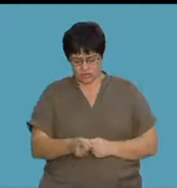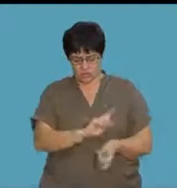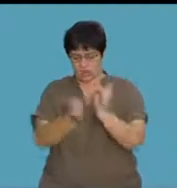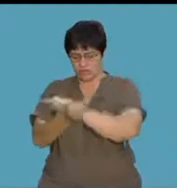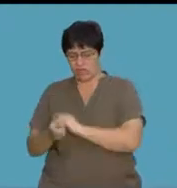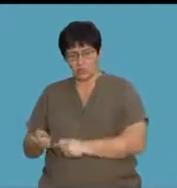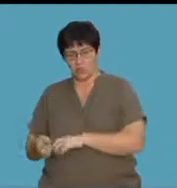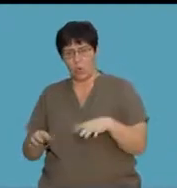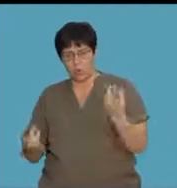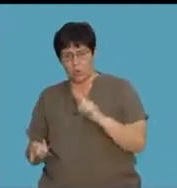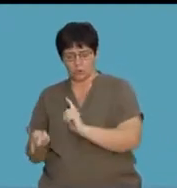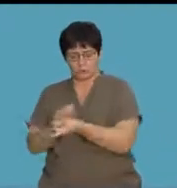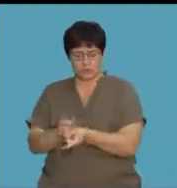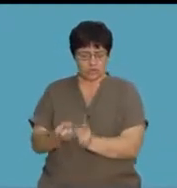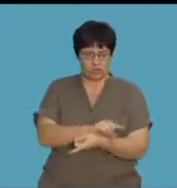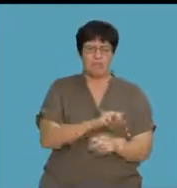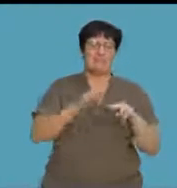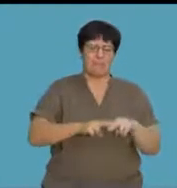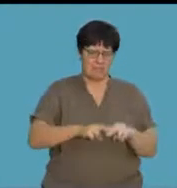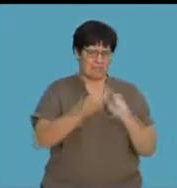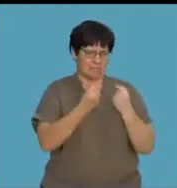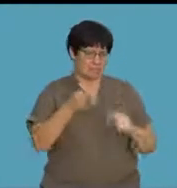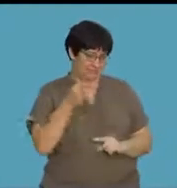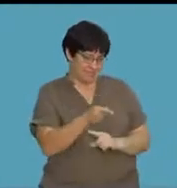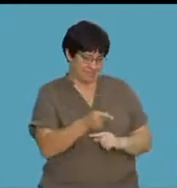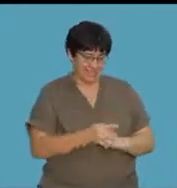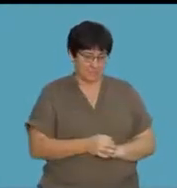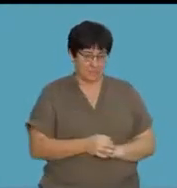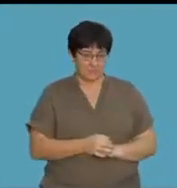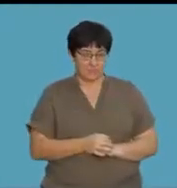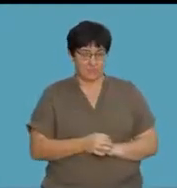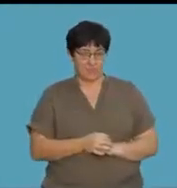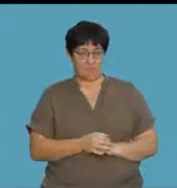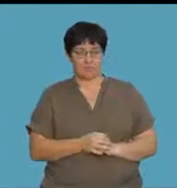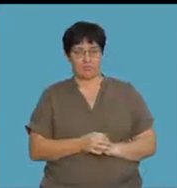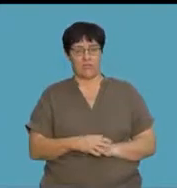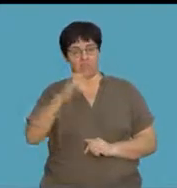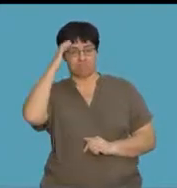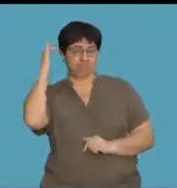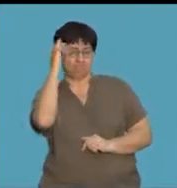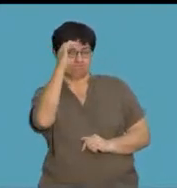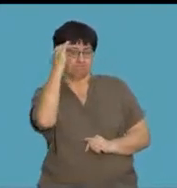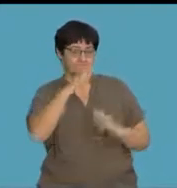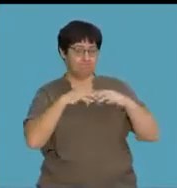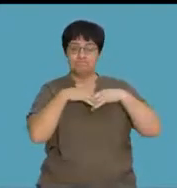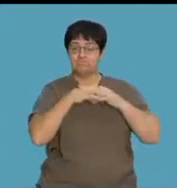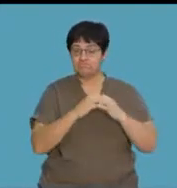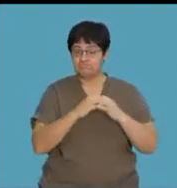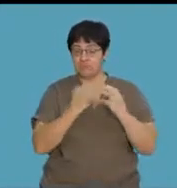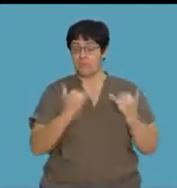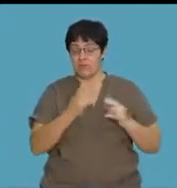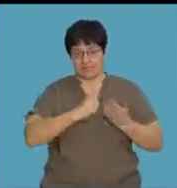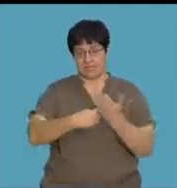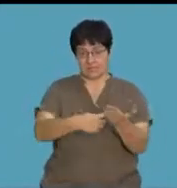given type of material or matter. Okay, so the thinking exercise that's going to guide our discussion for today